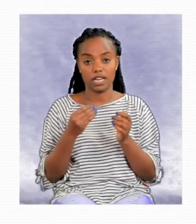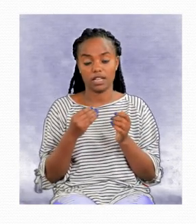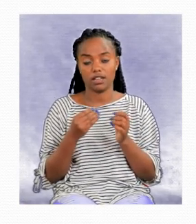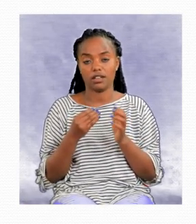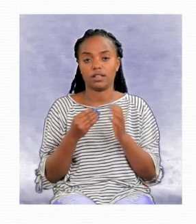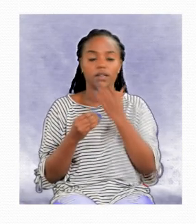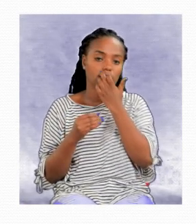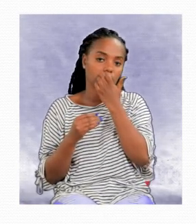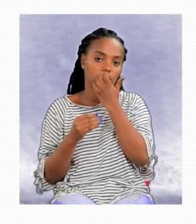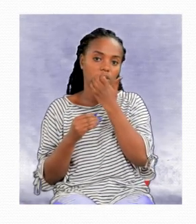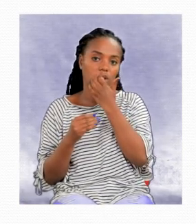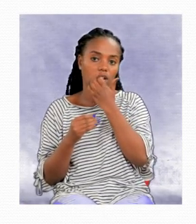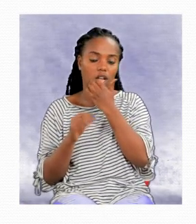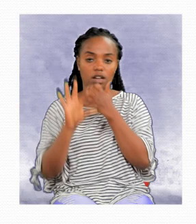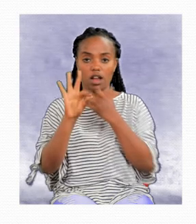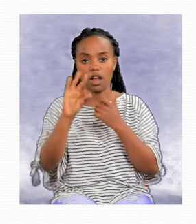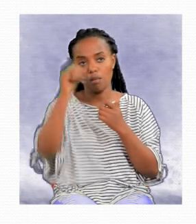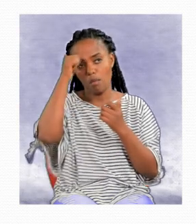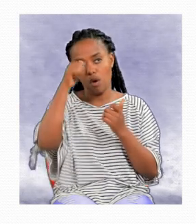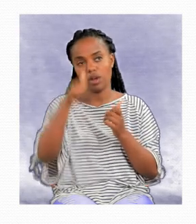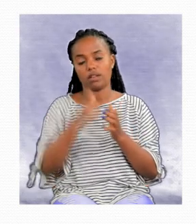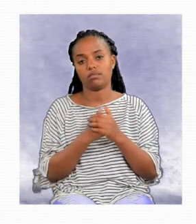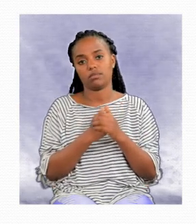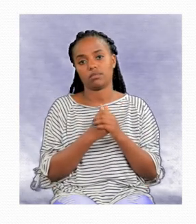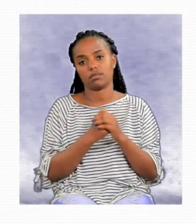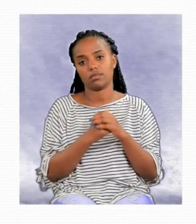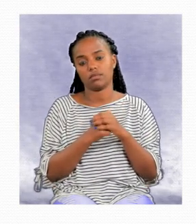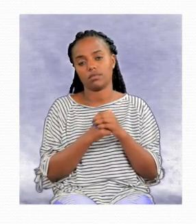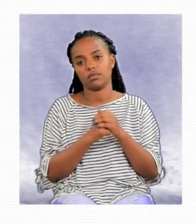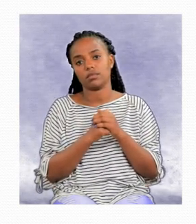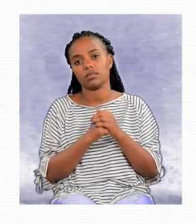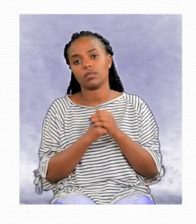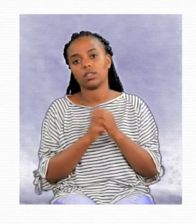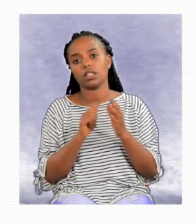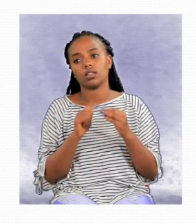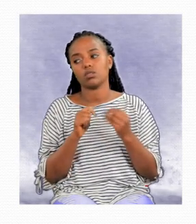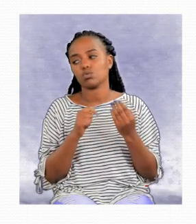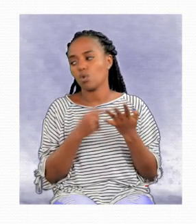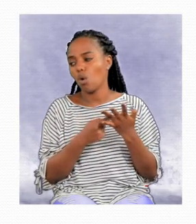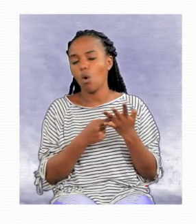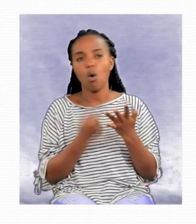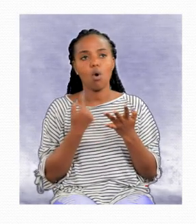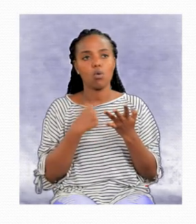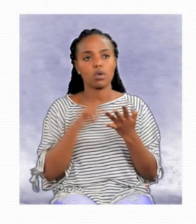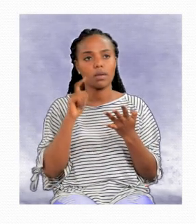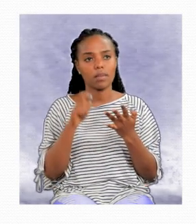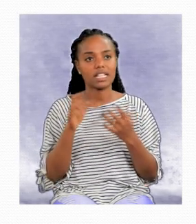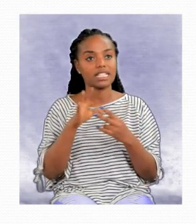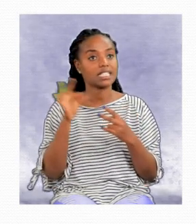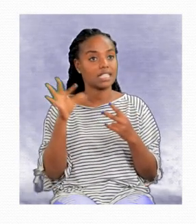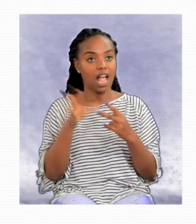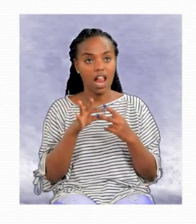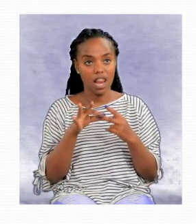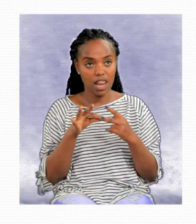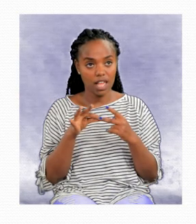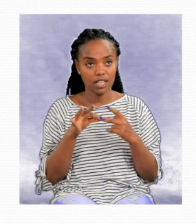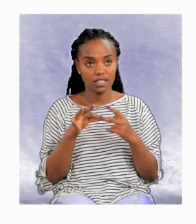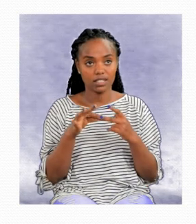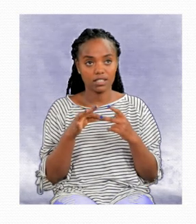4 girls and 9 boys. So we need to select how much?